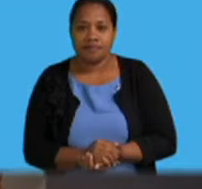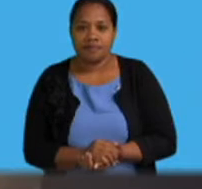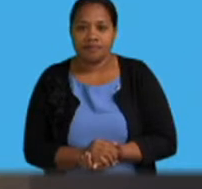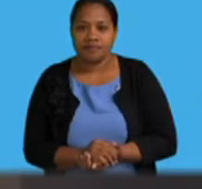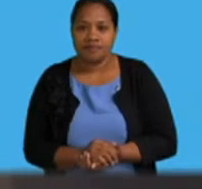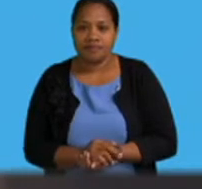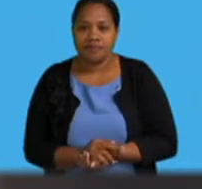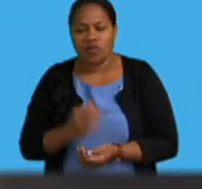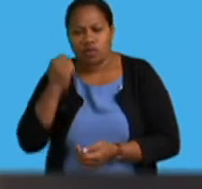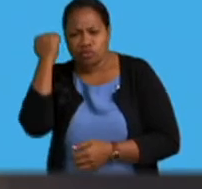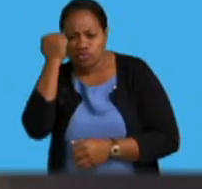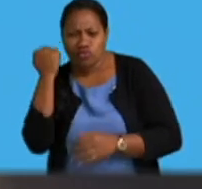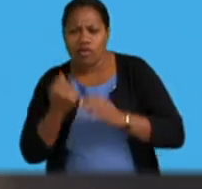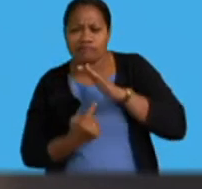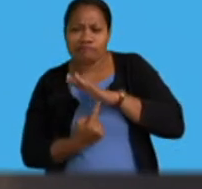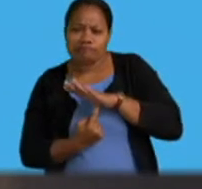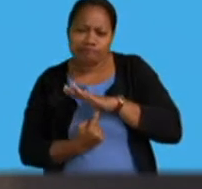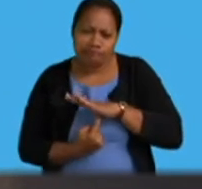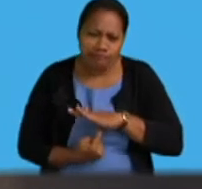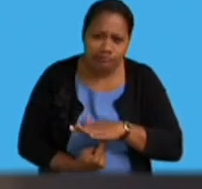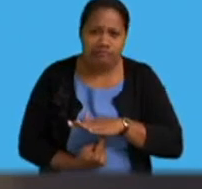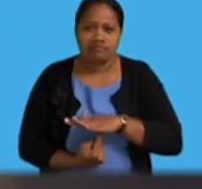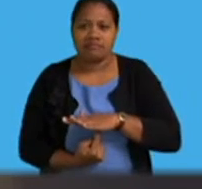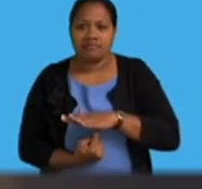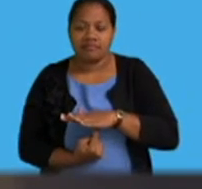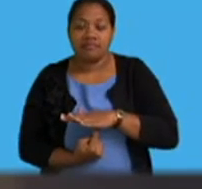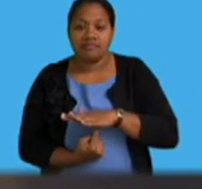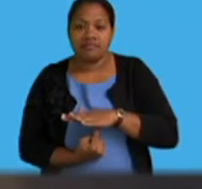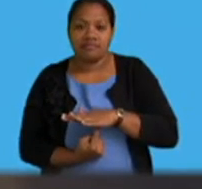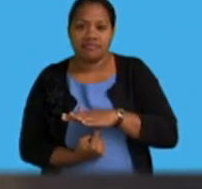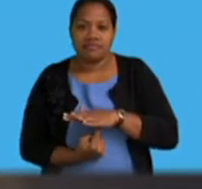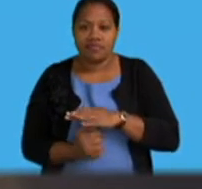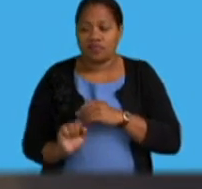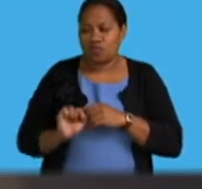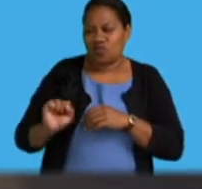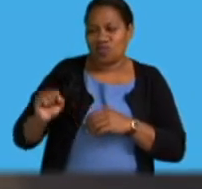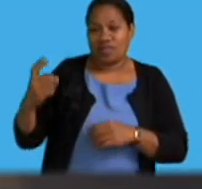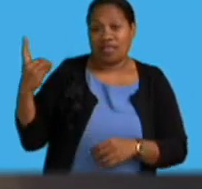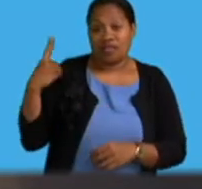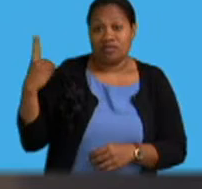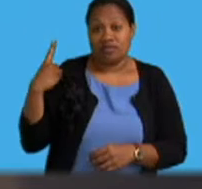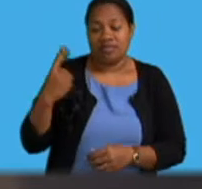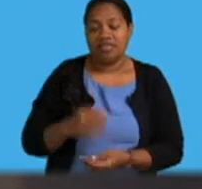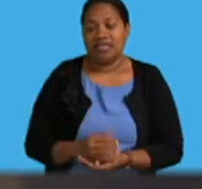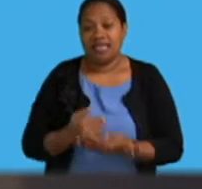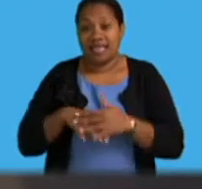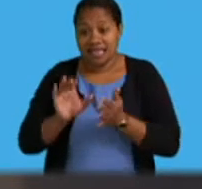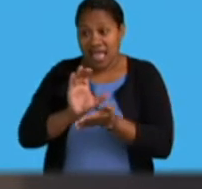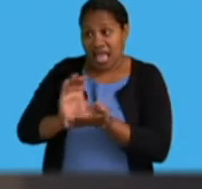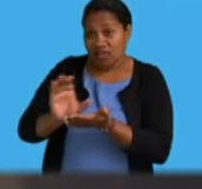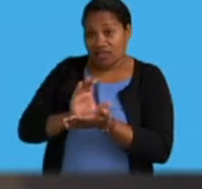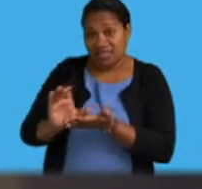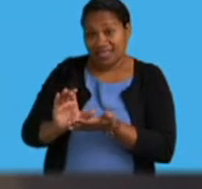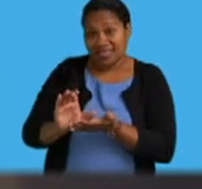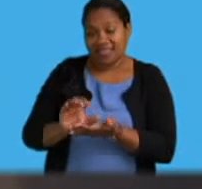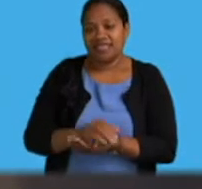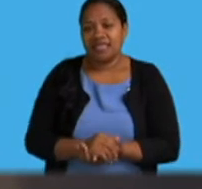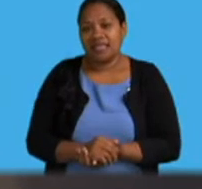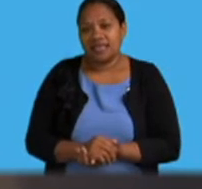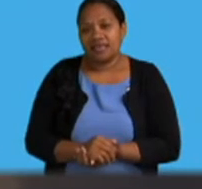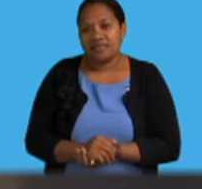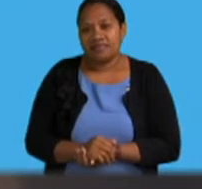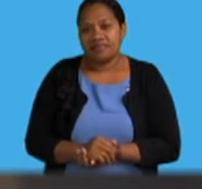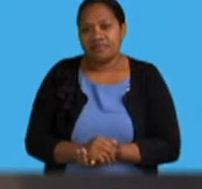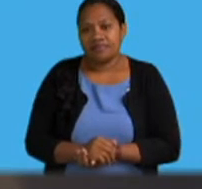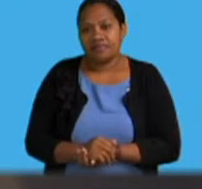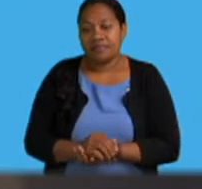other psychological trauma experienced in the line of duty through the counseling section in headquarters of the